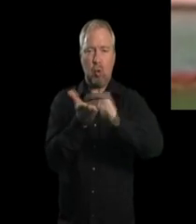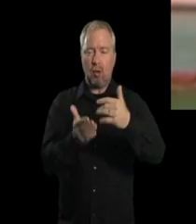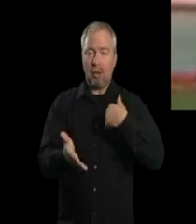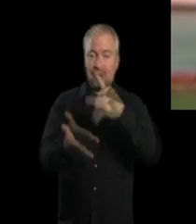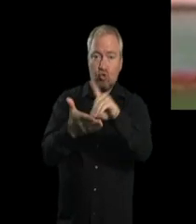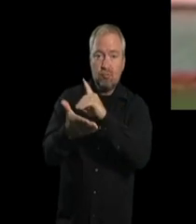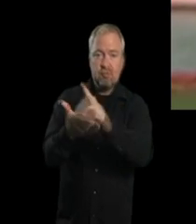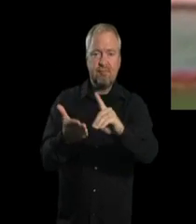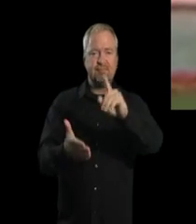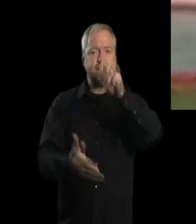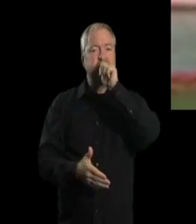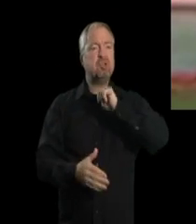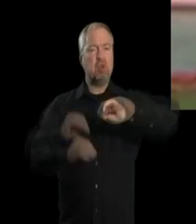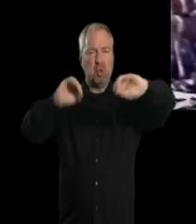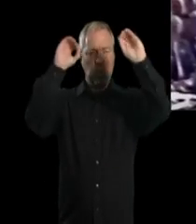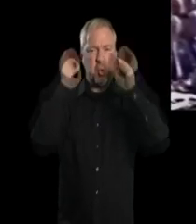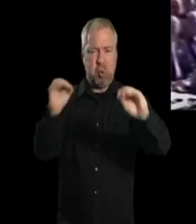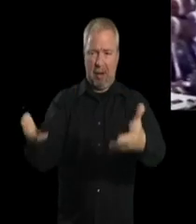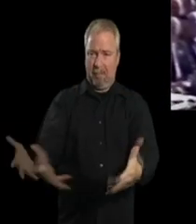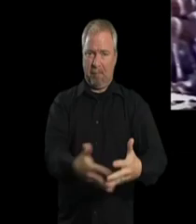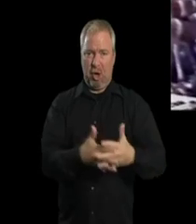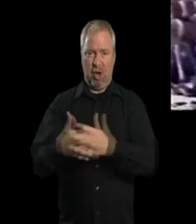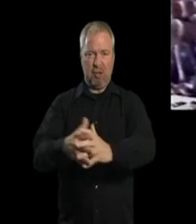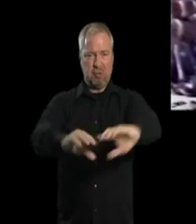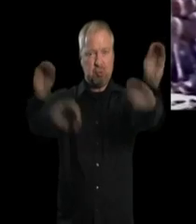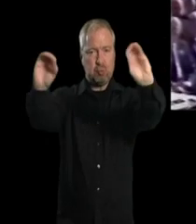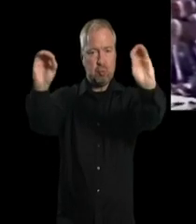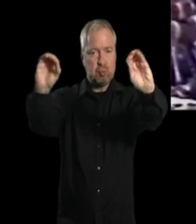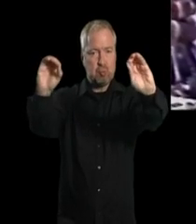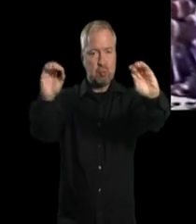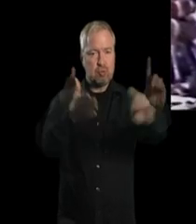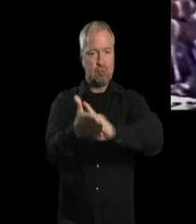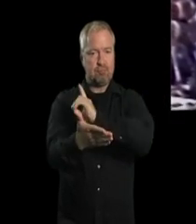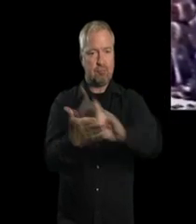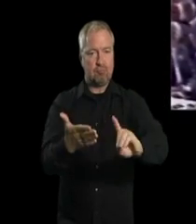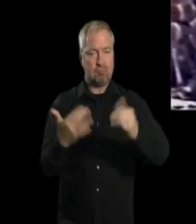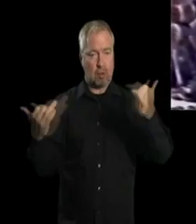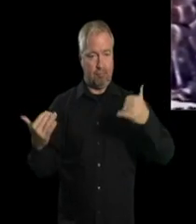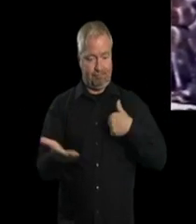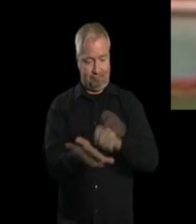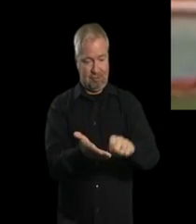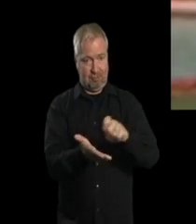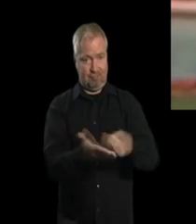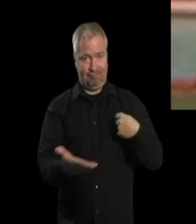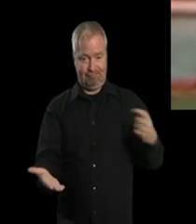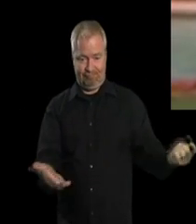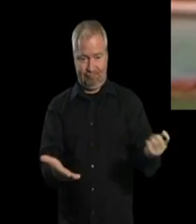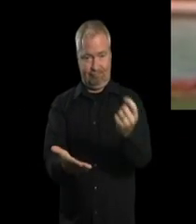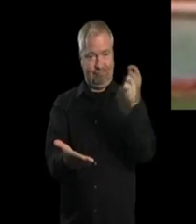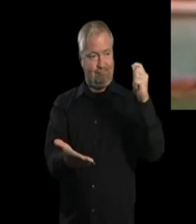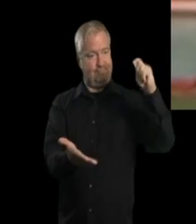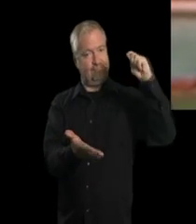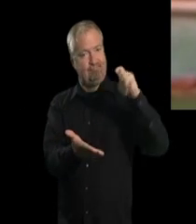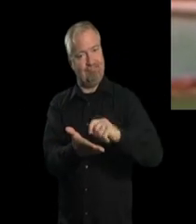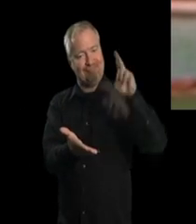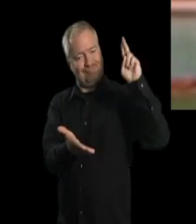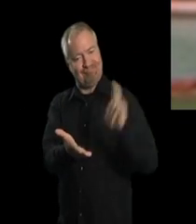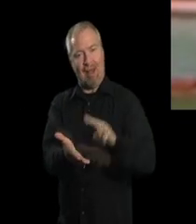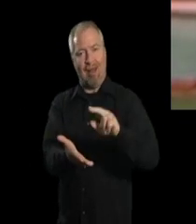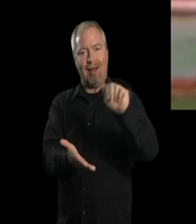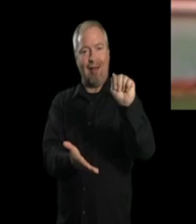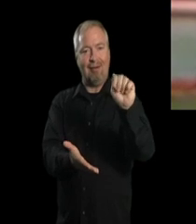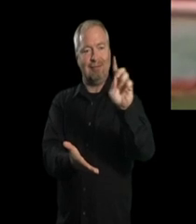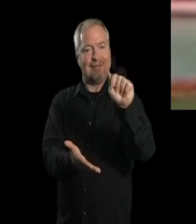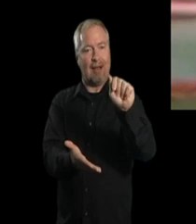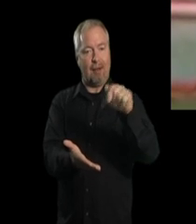excuse, we will not tolerate discrimination in America. I now lift my pen to sign this